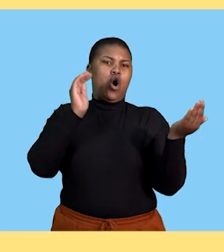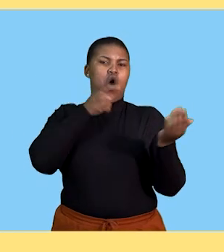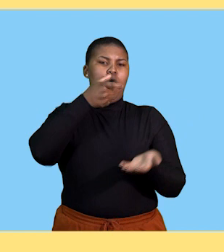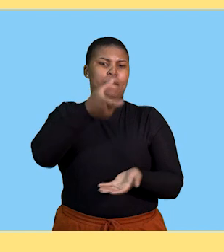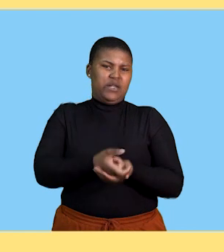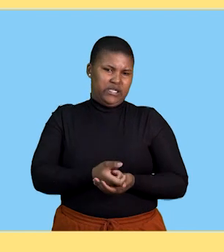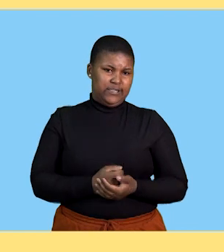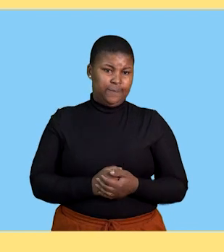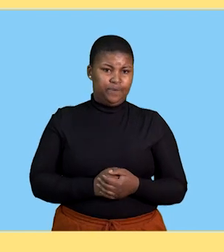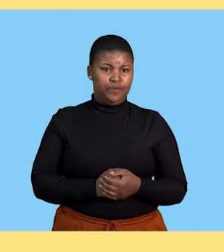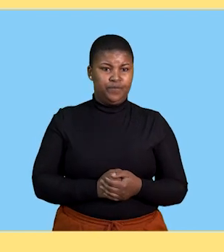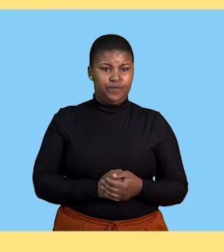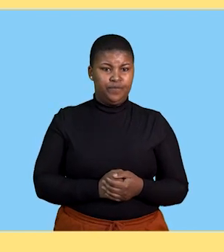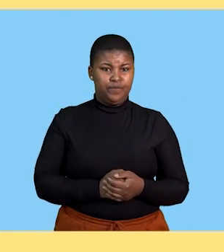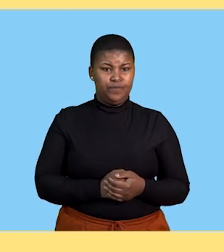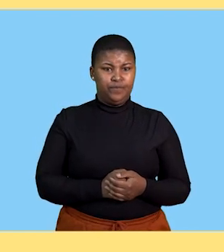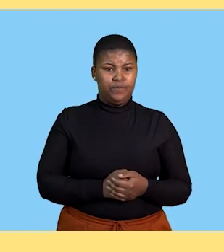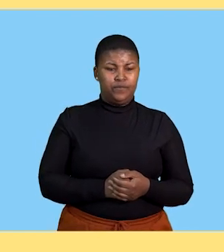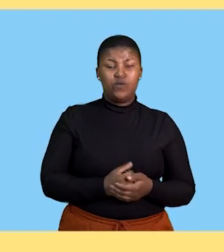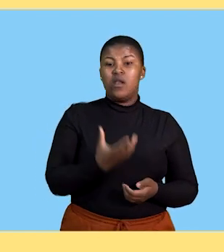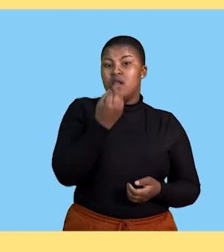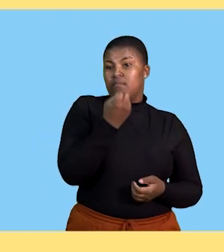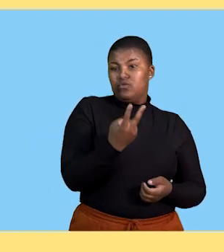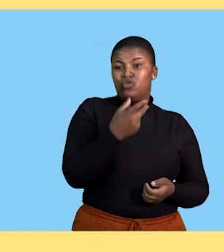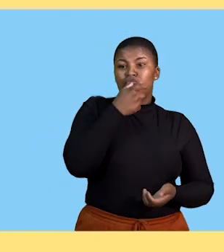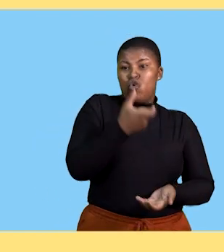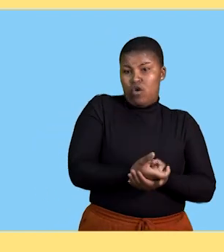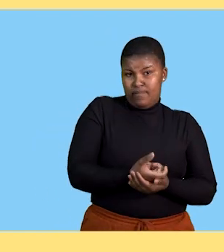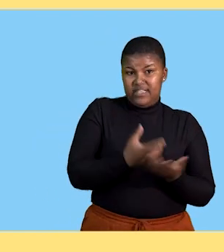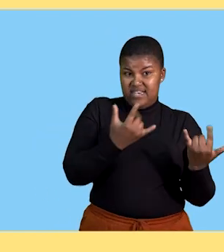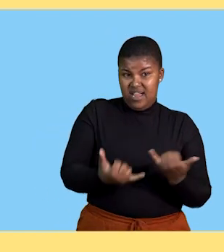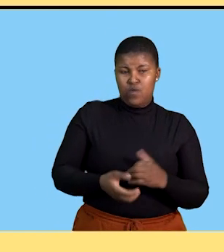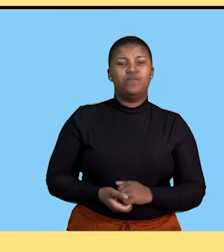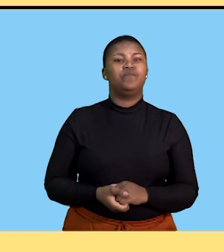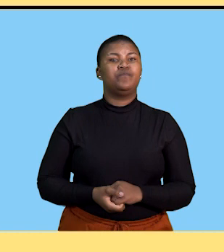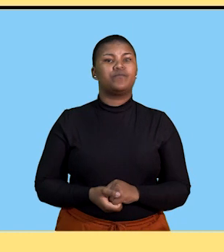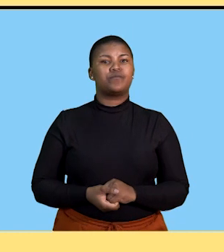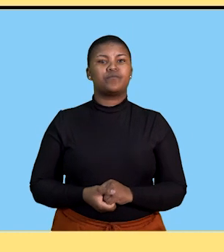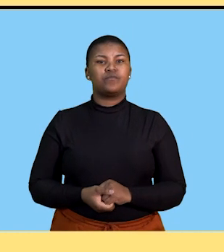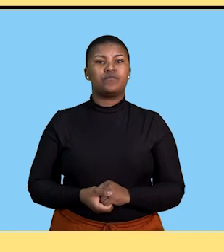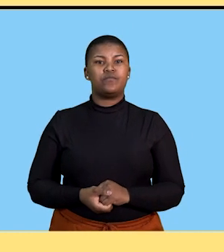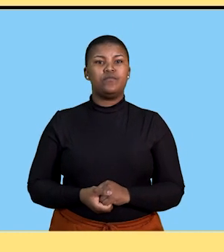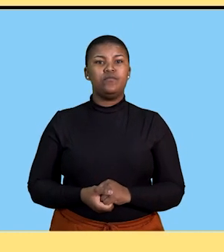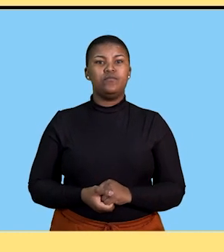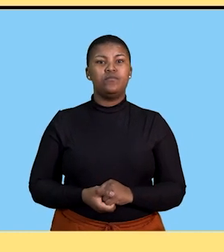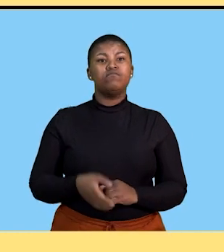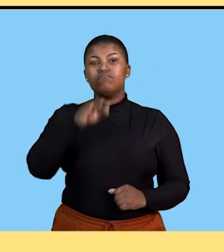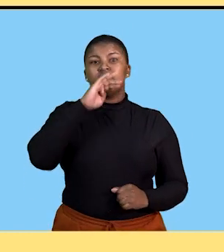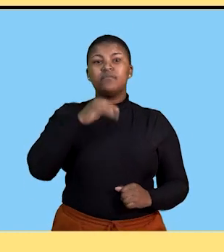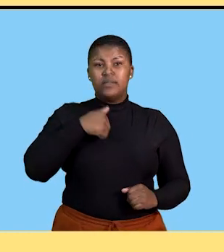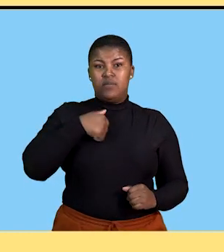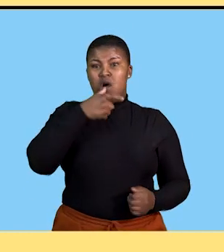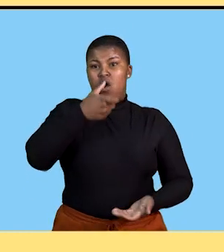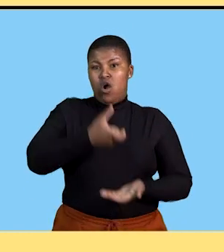them, because question number 2 wants me to comment on the figures calculated above. When